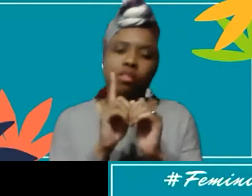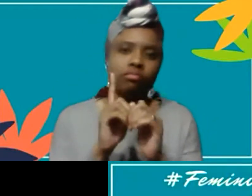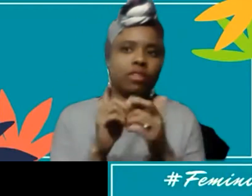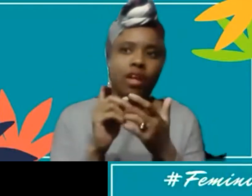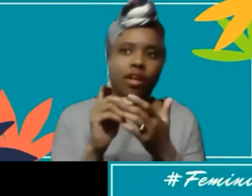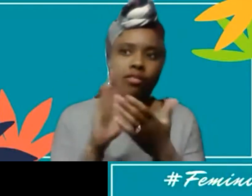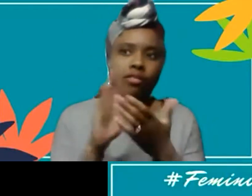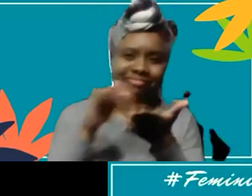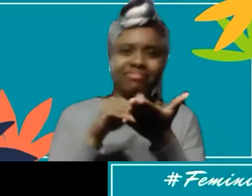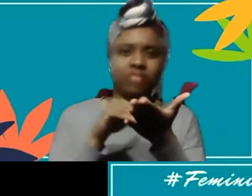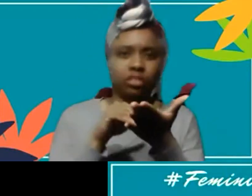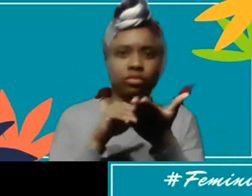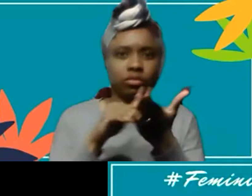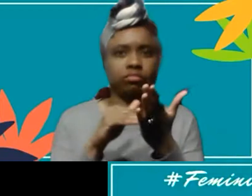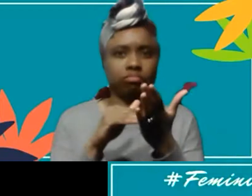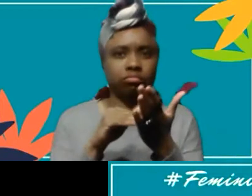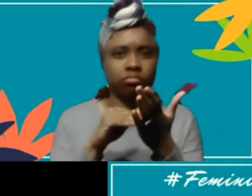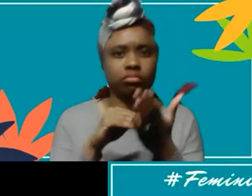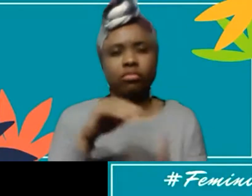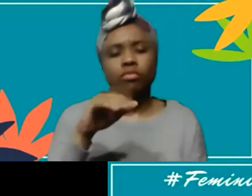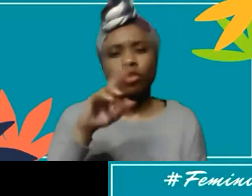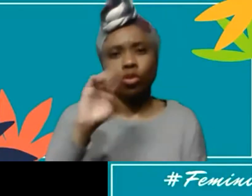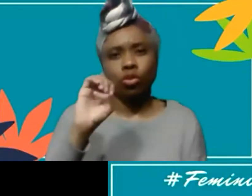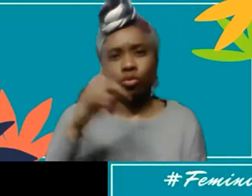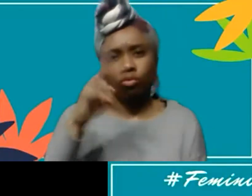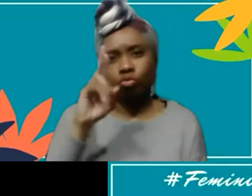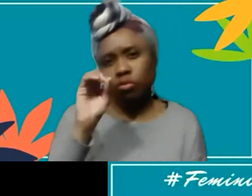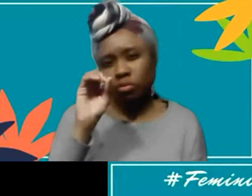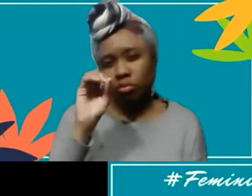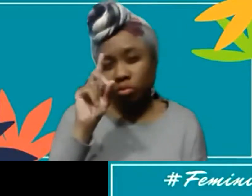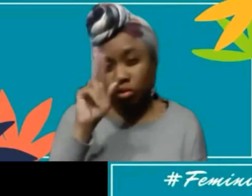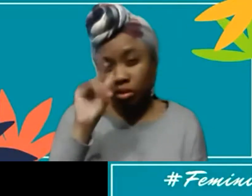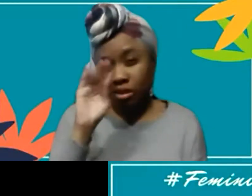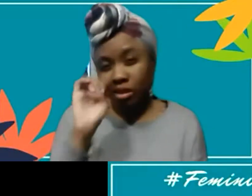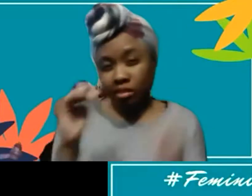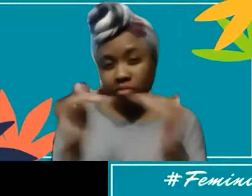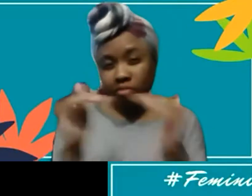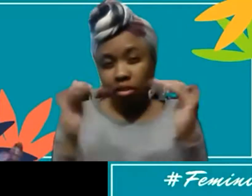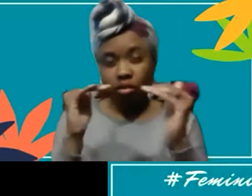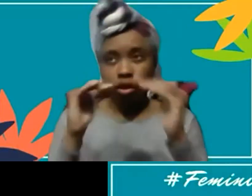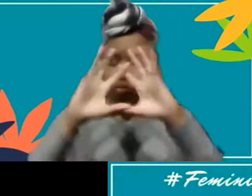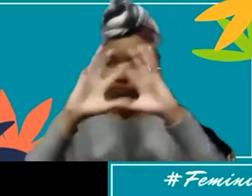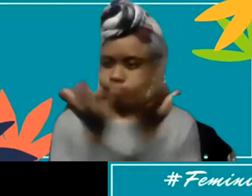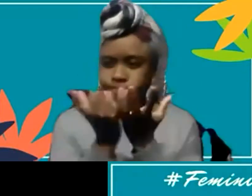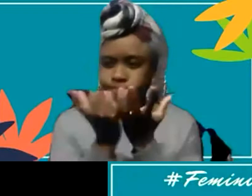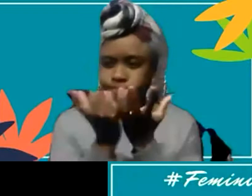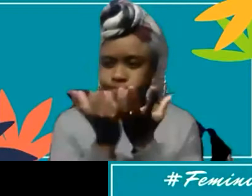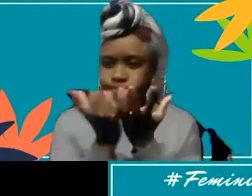at the center of a feminist economy and a feminist world vision. So I want to